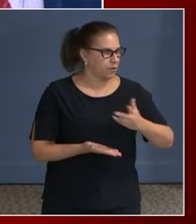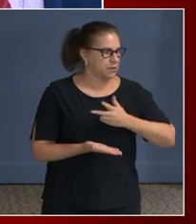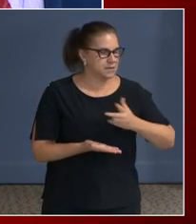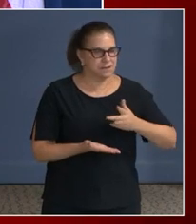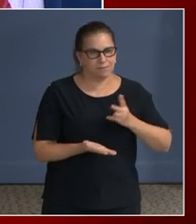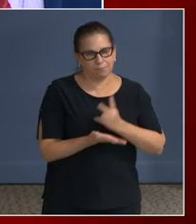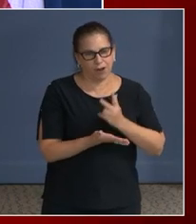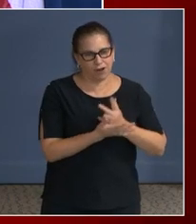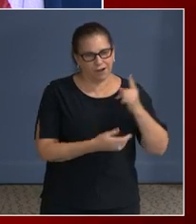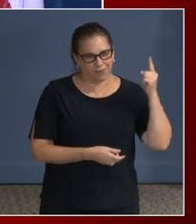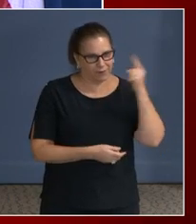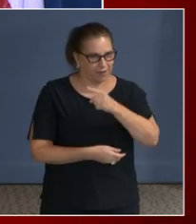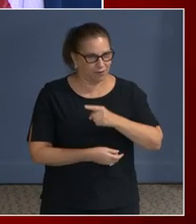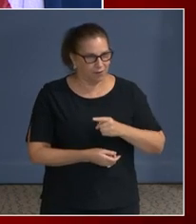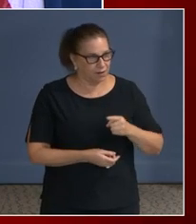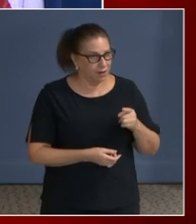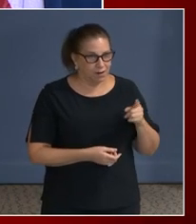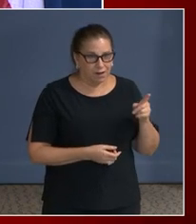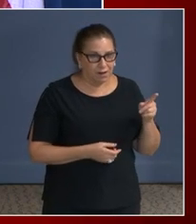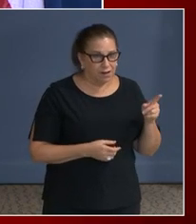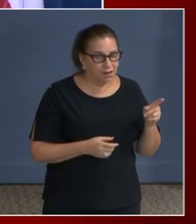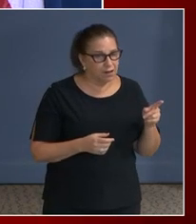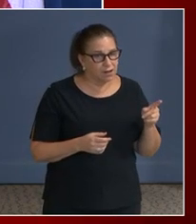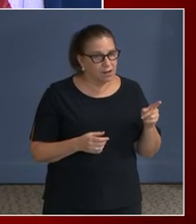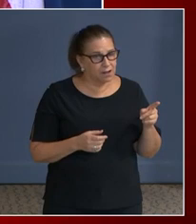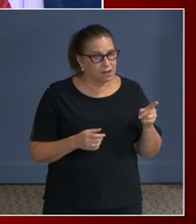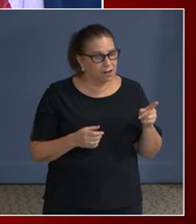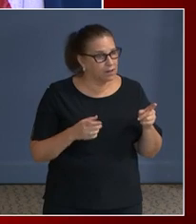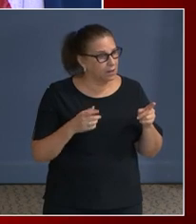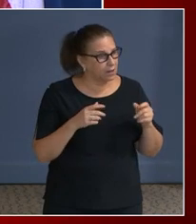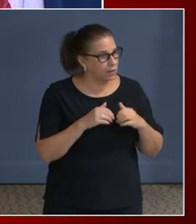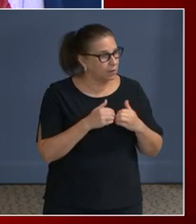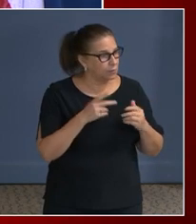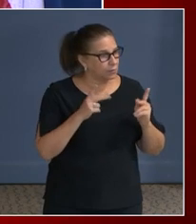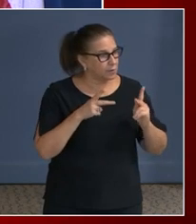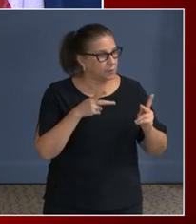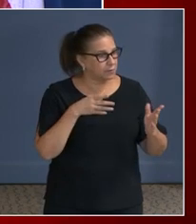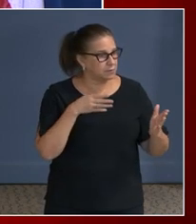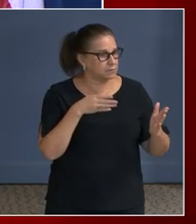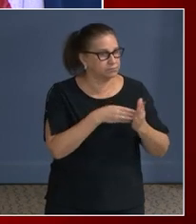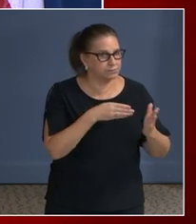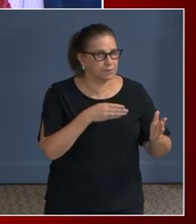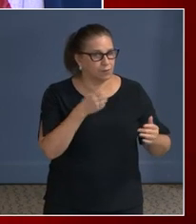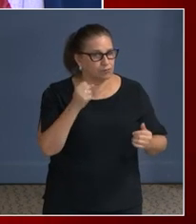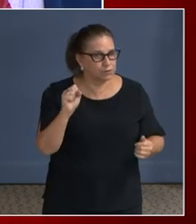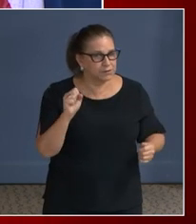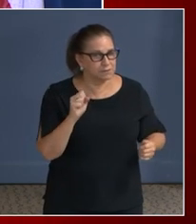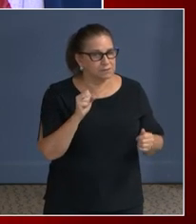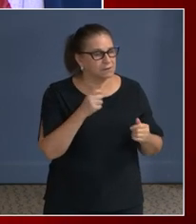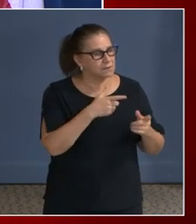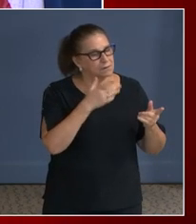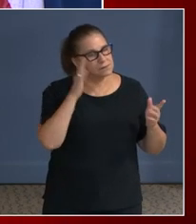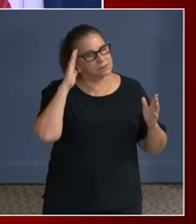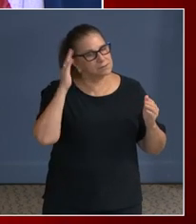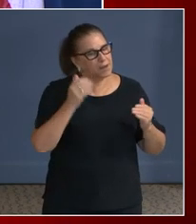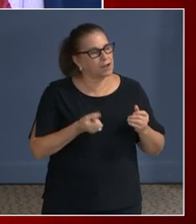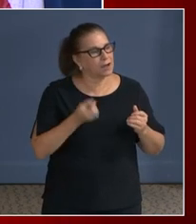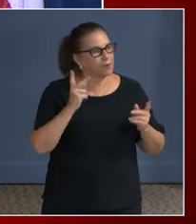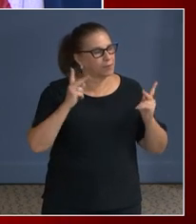activity, potential counter protests, and then Friday's, large march, how many people are you expecting to be in the districts this